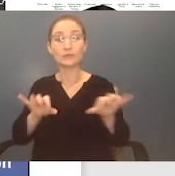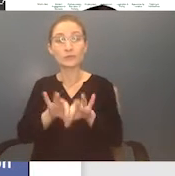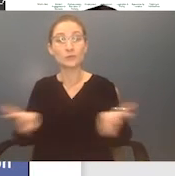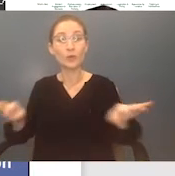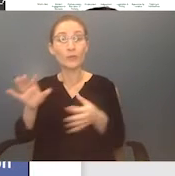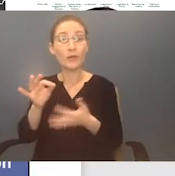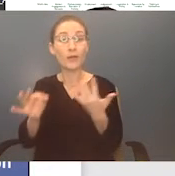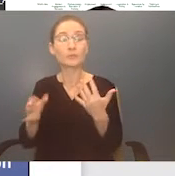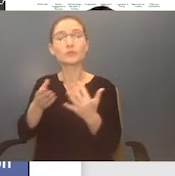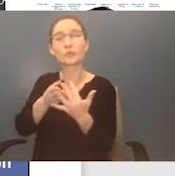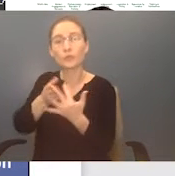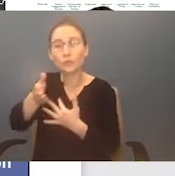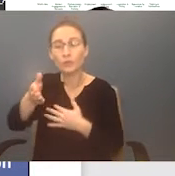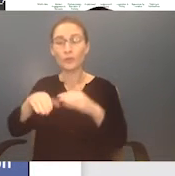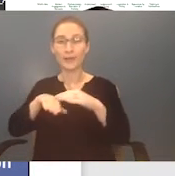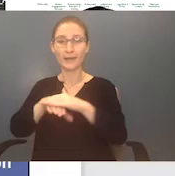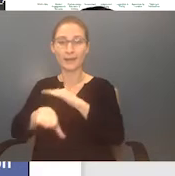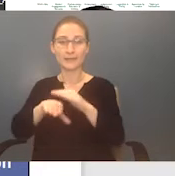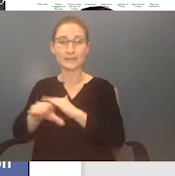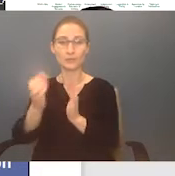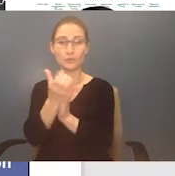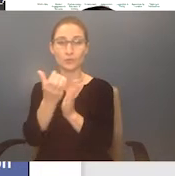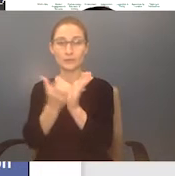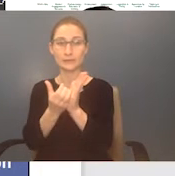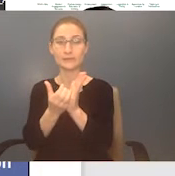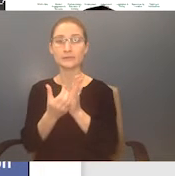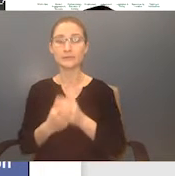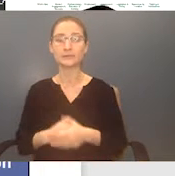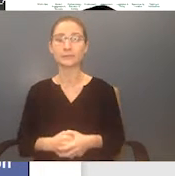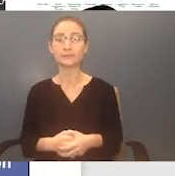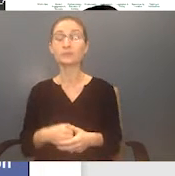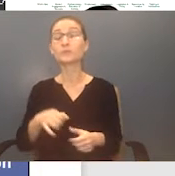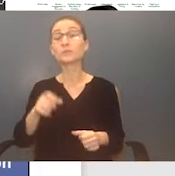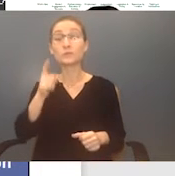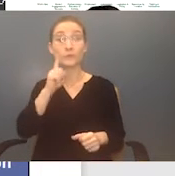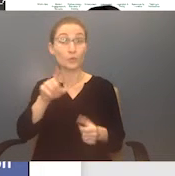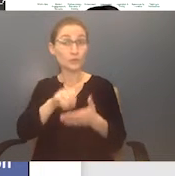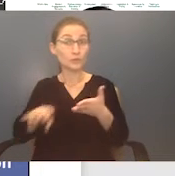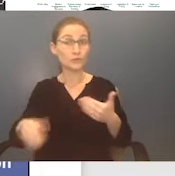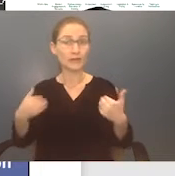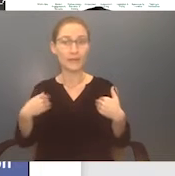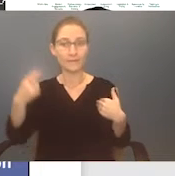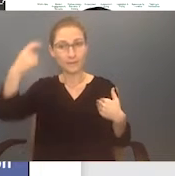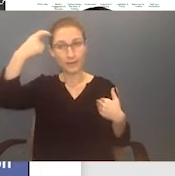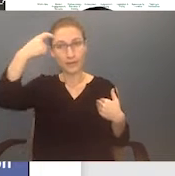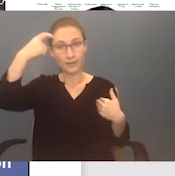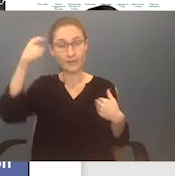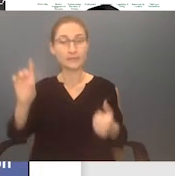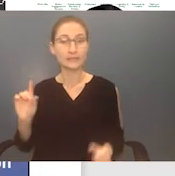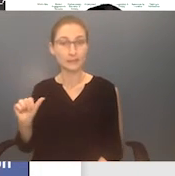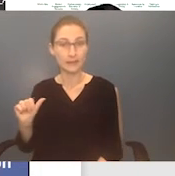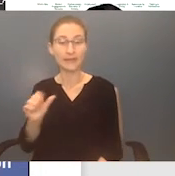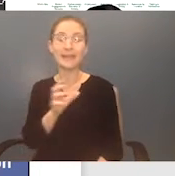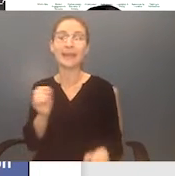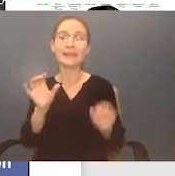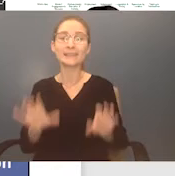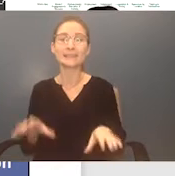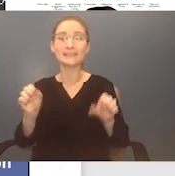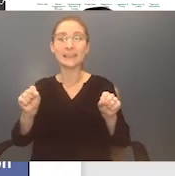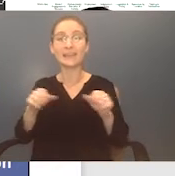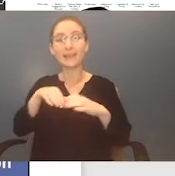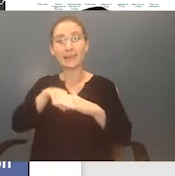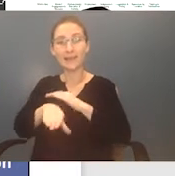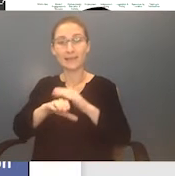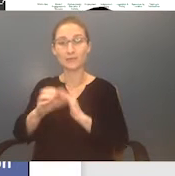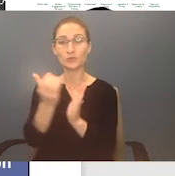access courses. And so that's only available to students who have a significant cognitive disability and who are taking access courses